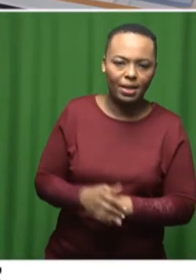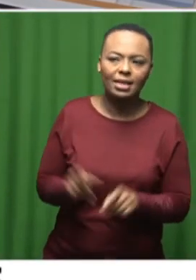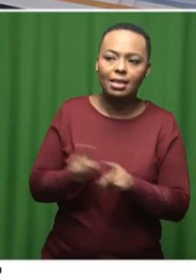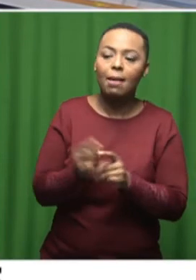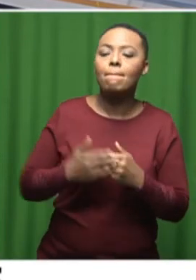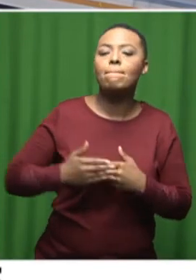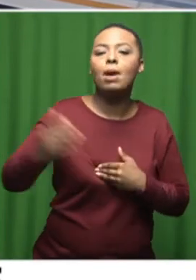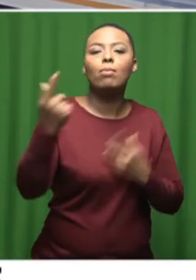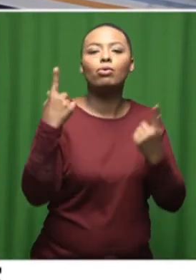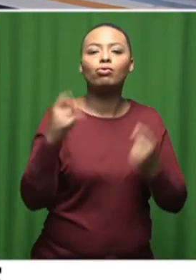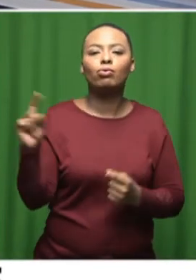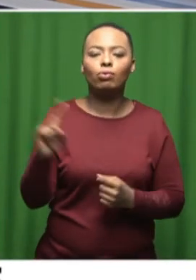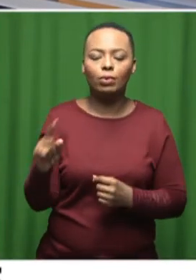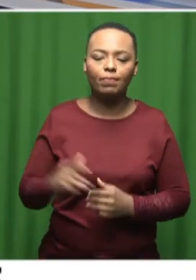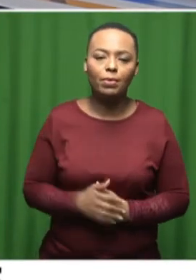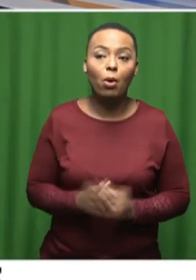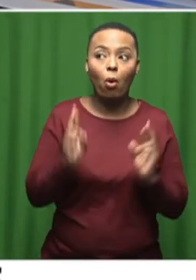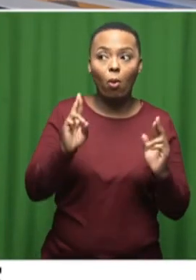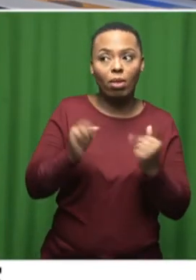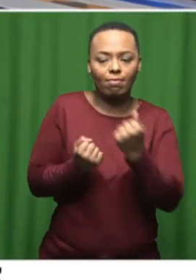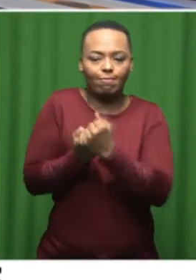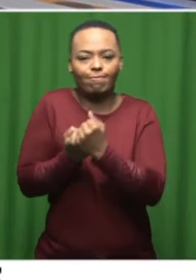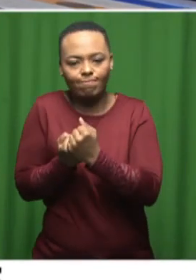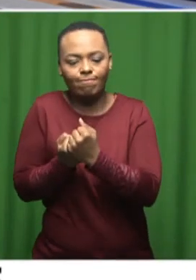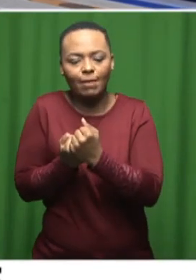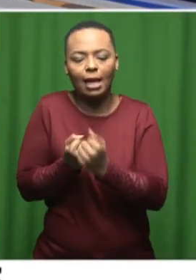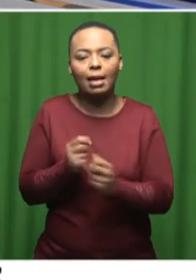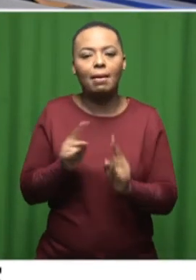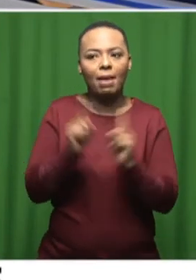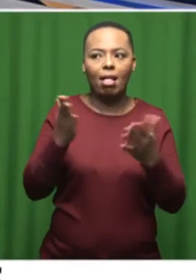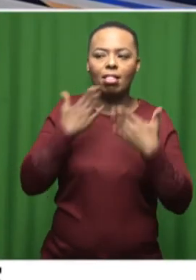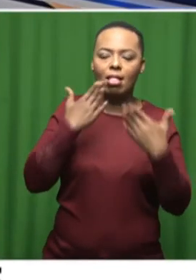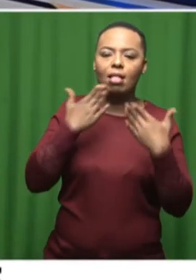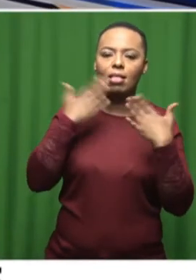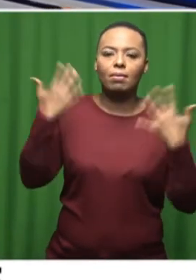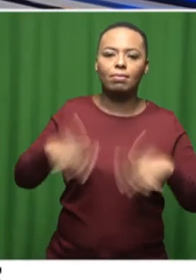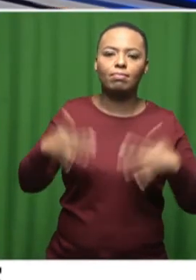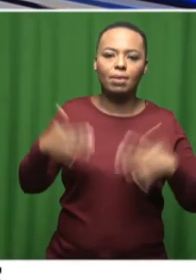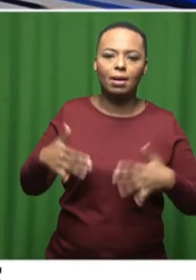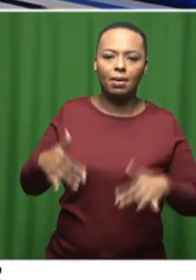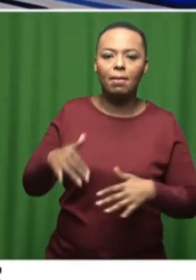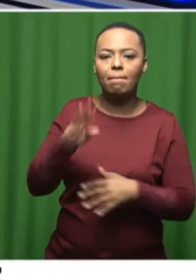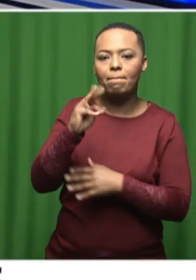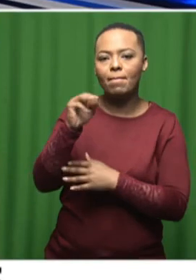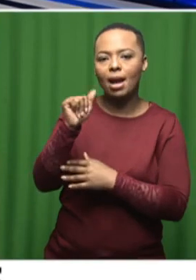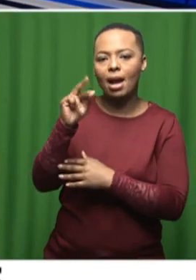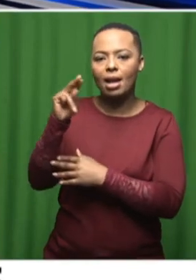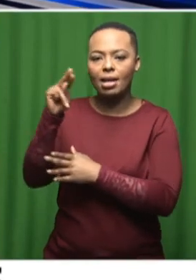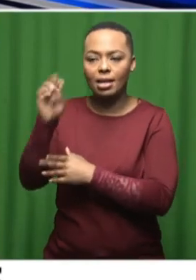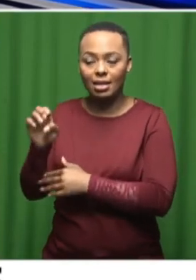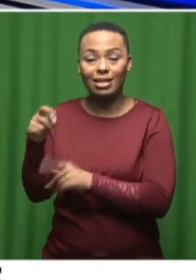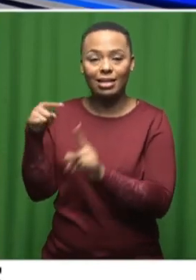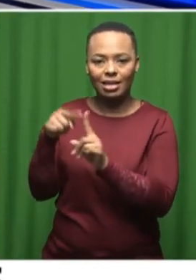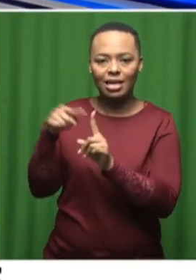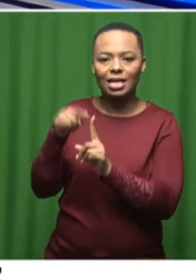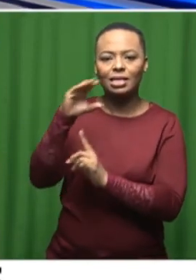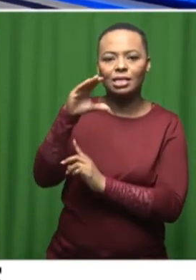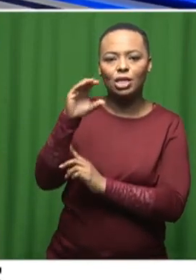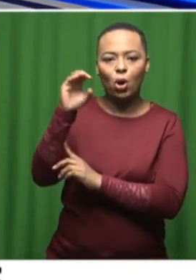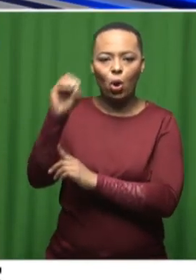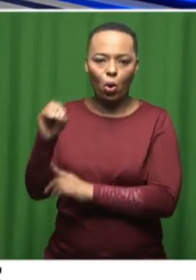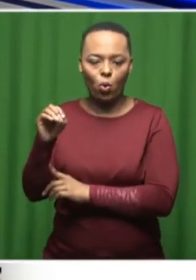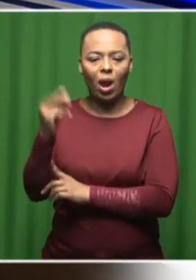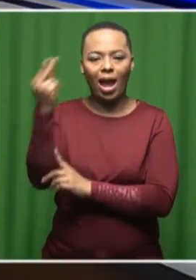to be done, and hopefully they will come to the party. But I thank you, Marlene Le Roux, for your time this morning. Marlene is the CEO